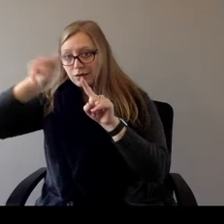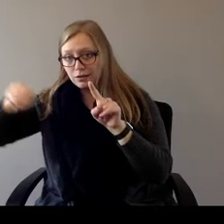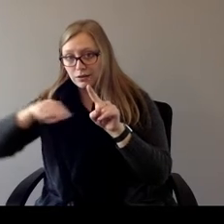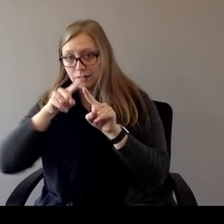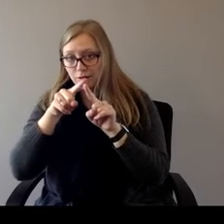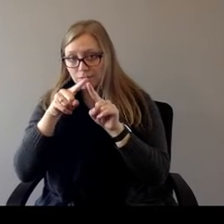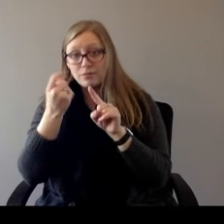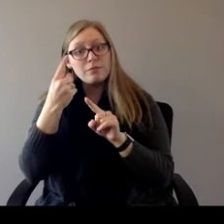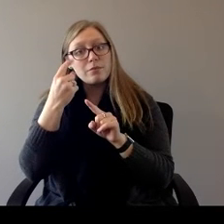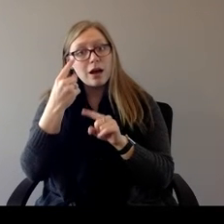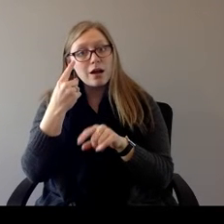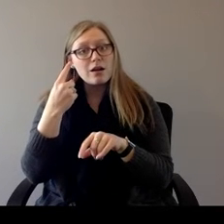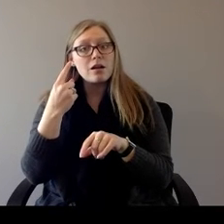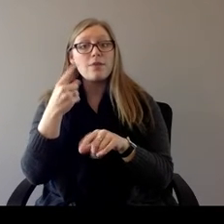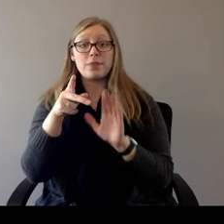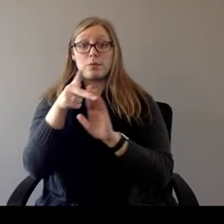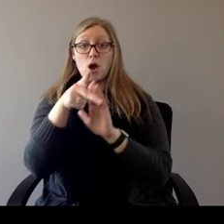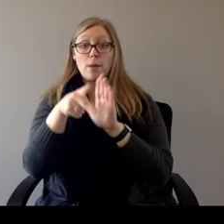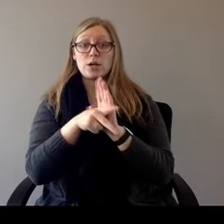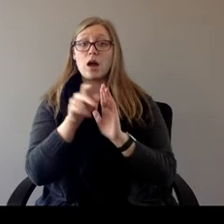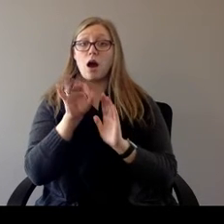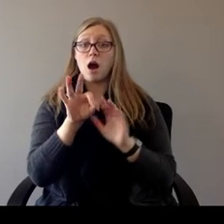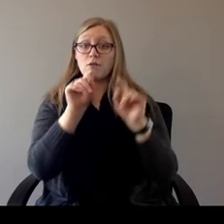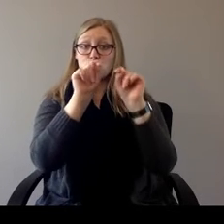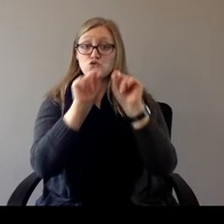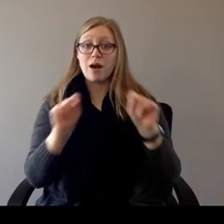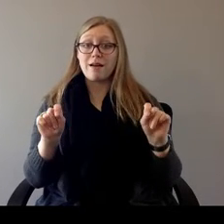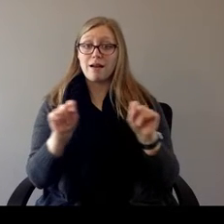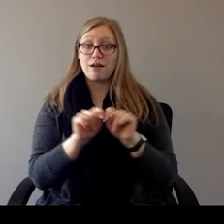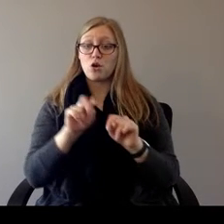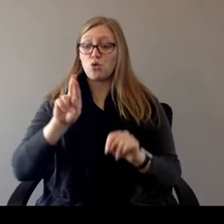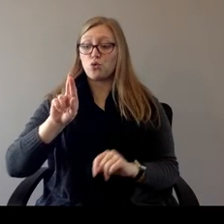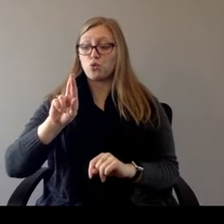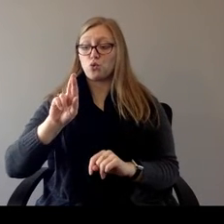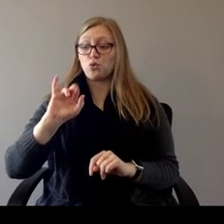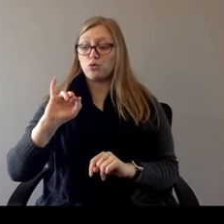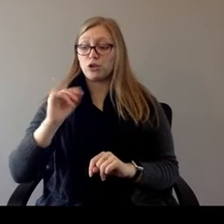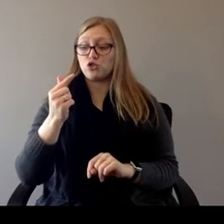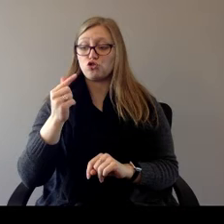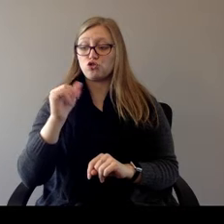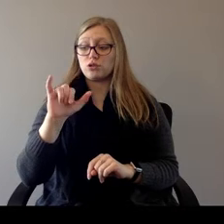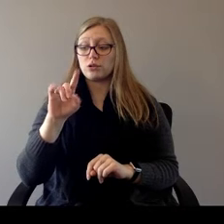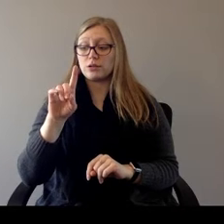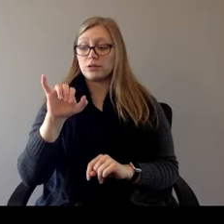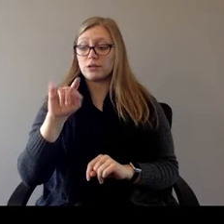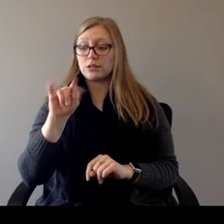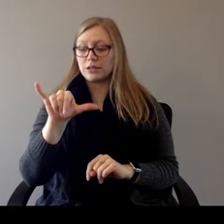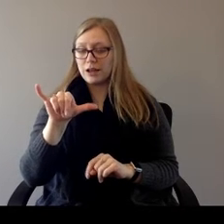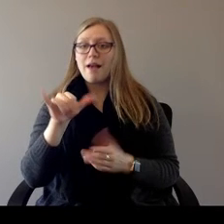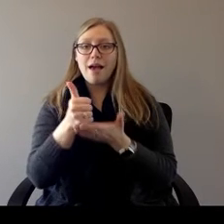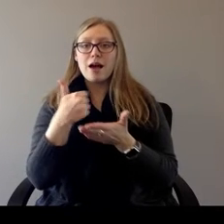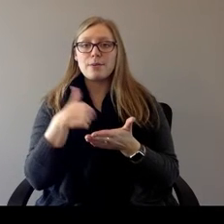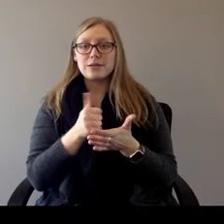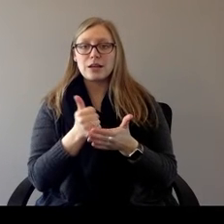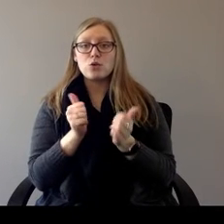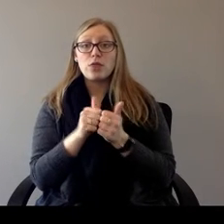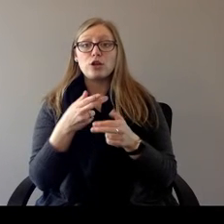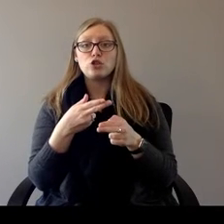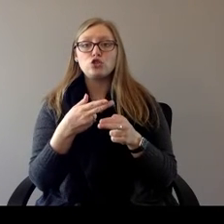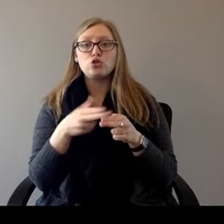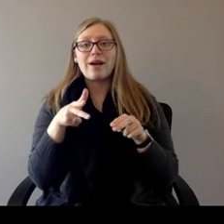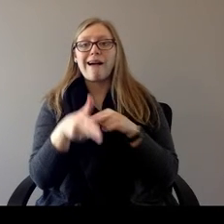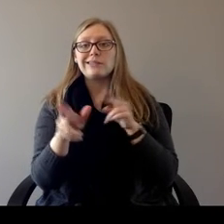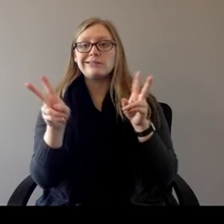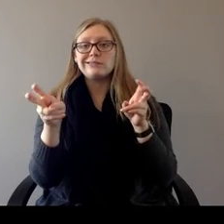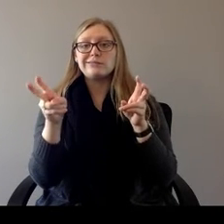the sides of a triangle, gives us a little bit of a shortcut. And so this triangle rigidity, the idea is